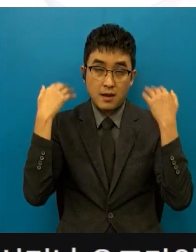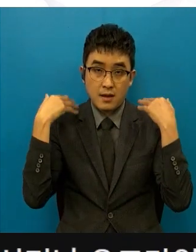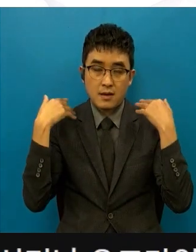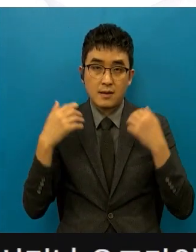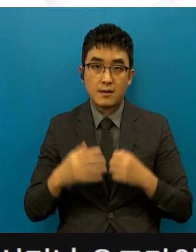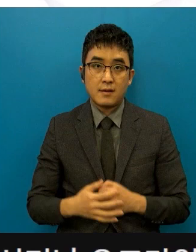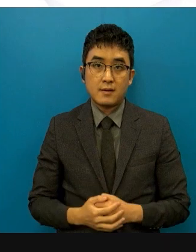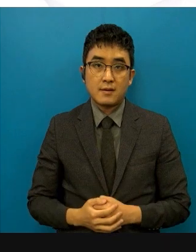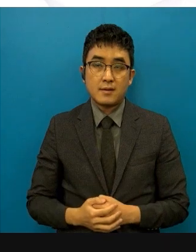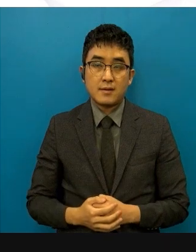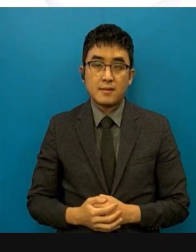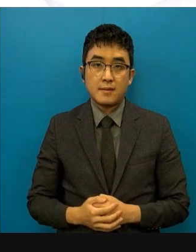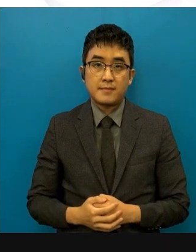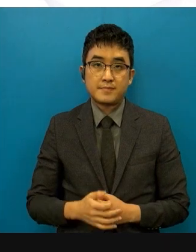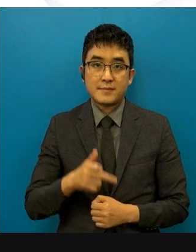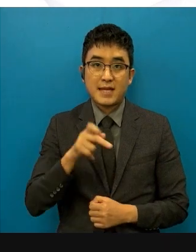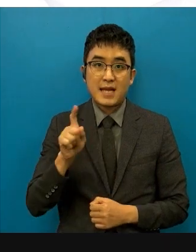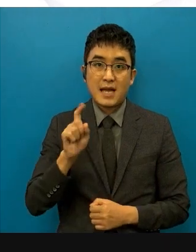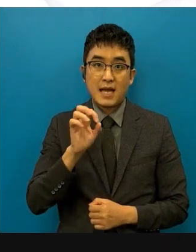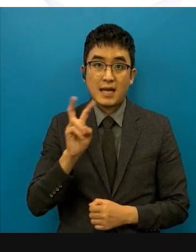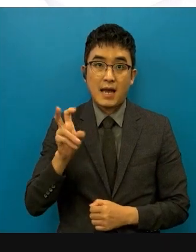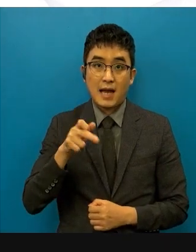European perspective. Please.